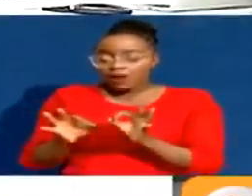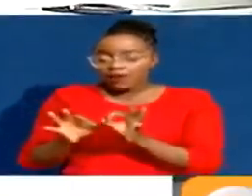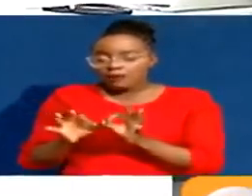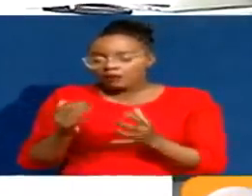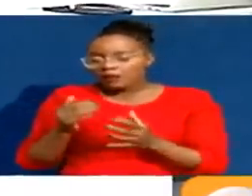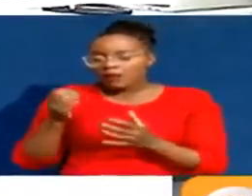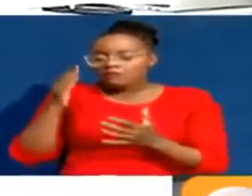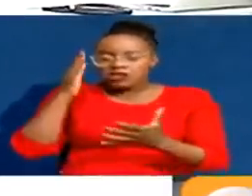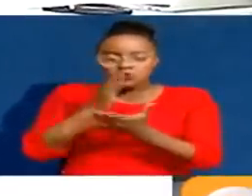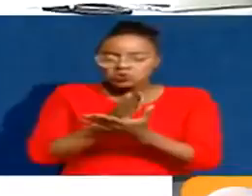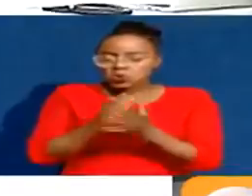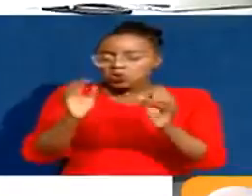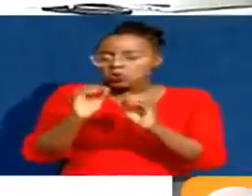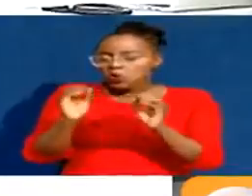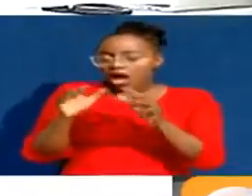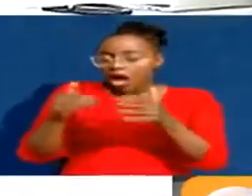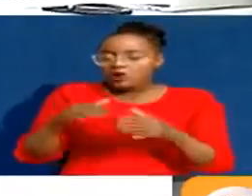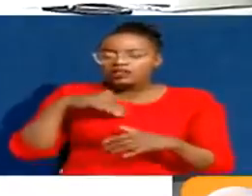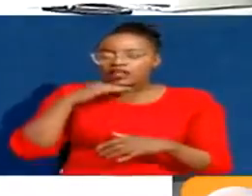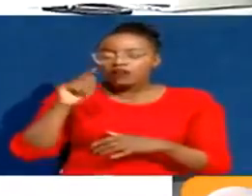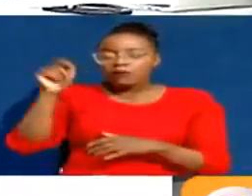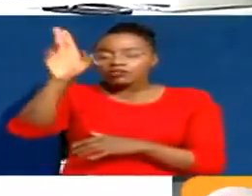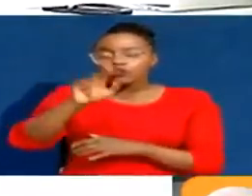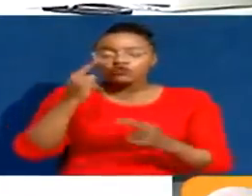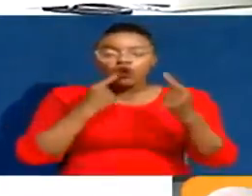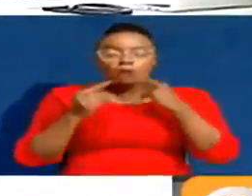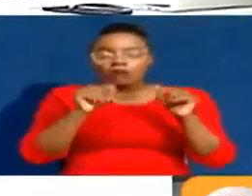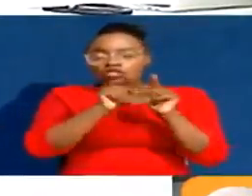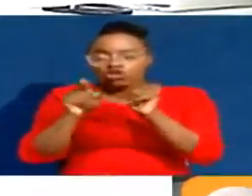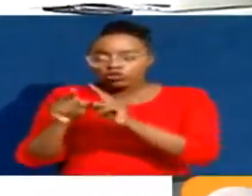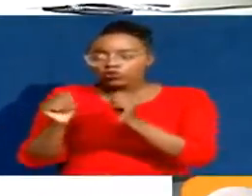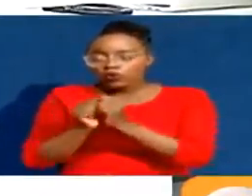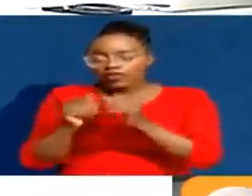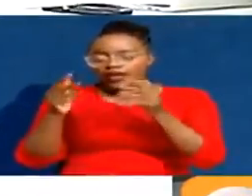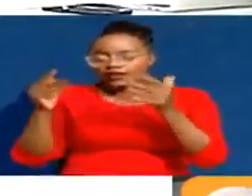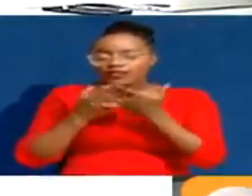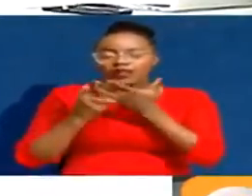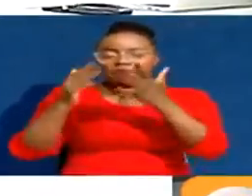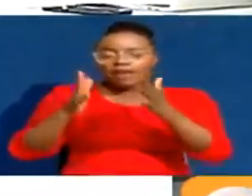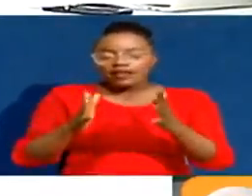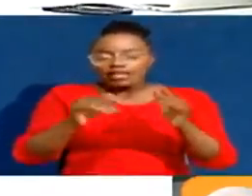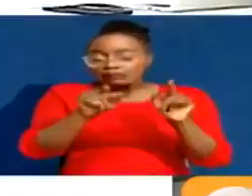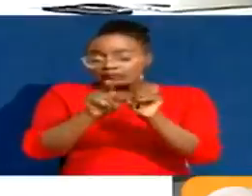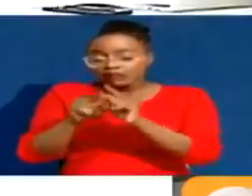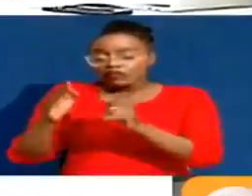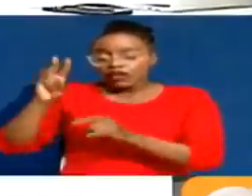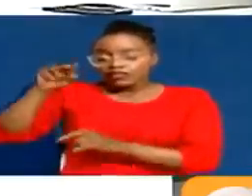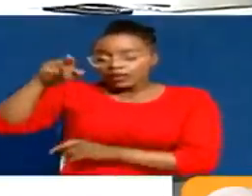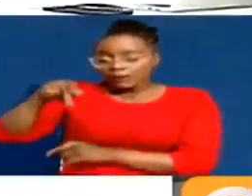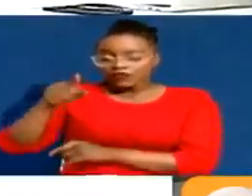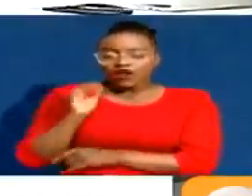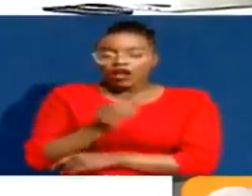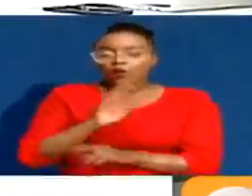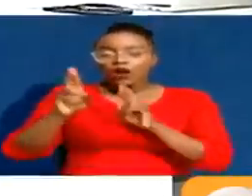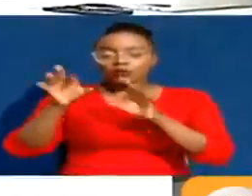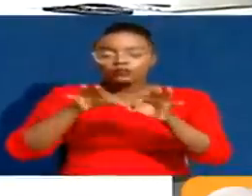little about the real cause of his death. President Uhuru Kenyatta has also mourned Midiwo as a great debater when he served as Member of Parliament. Stephen